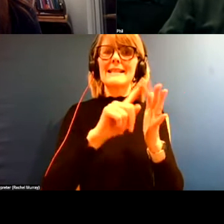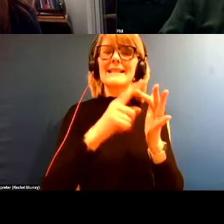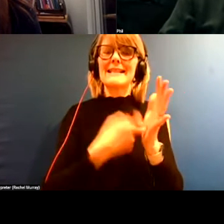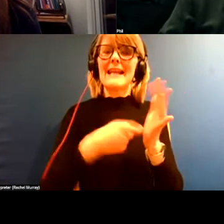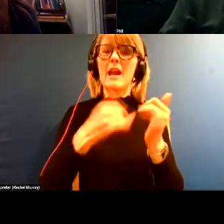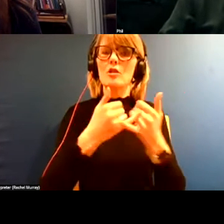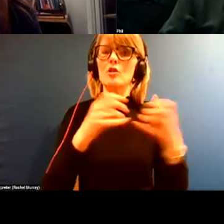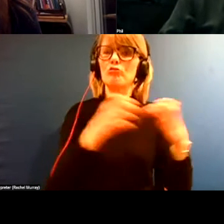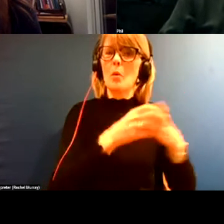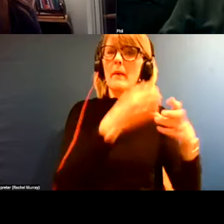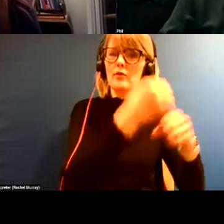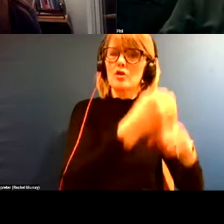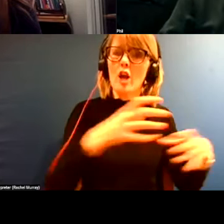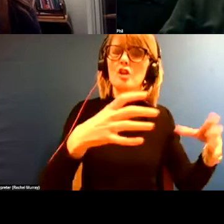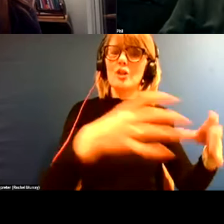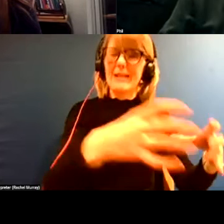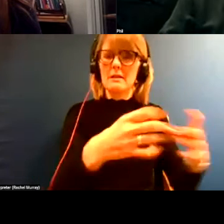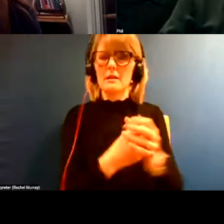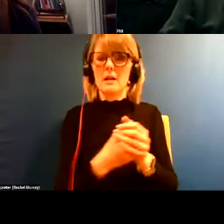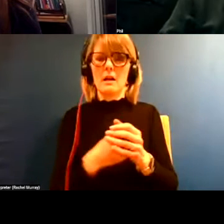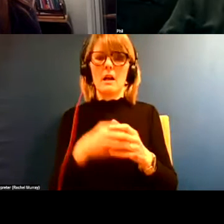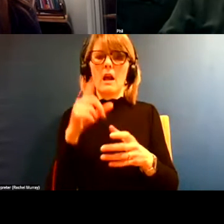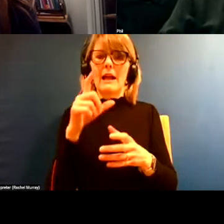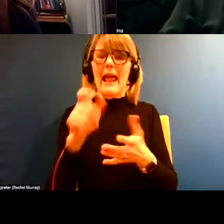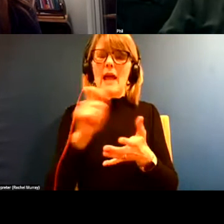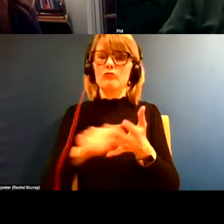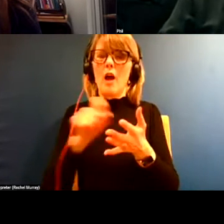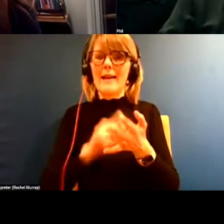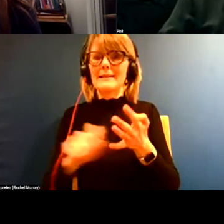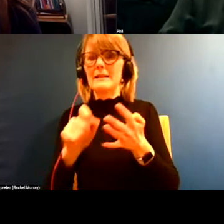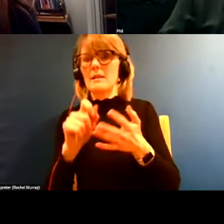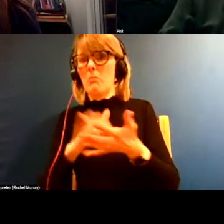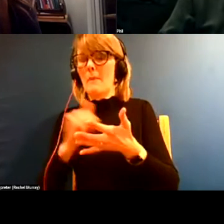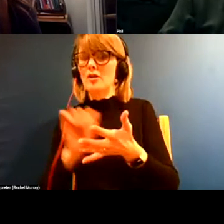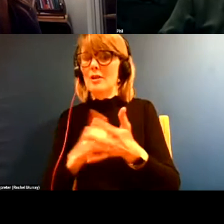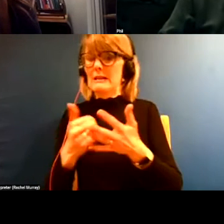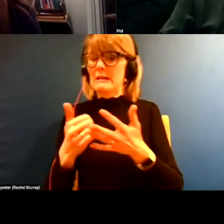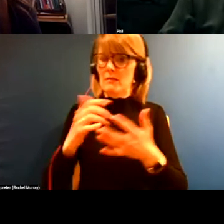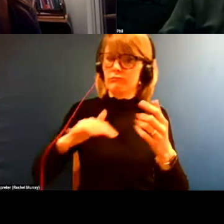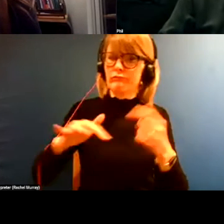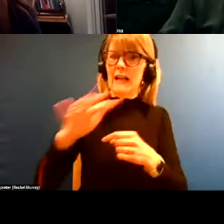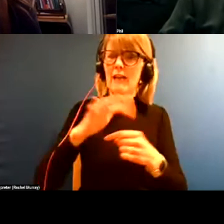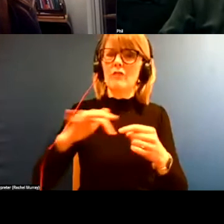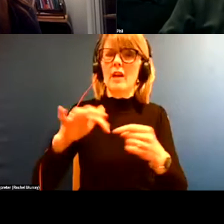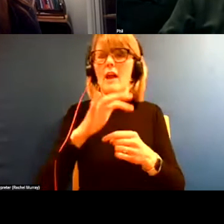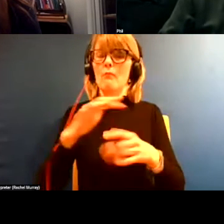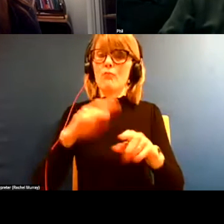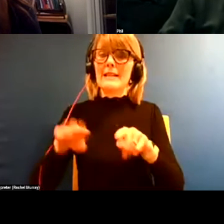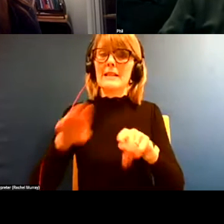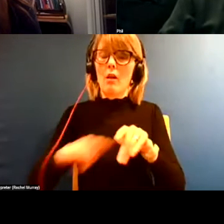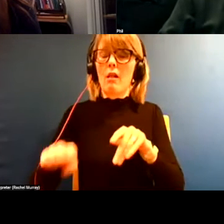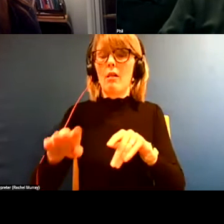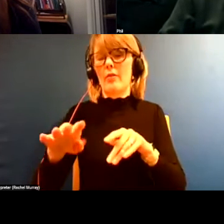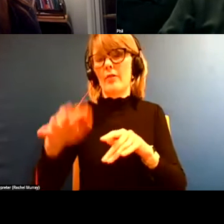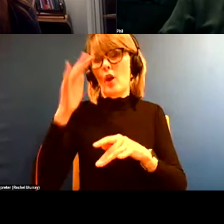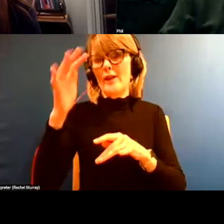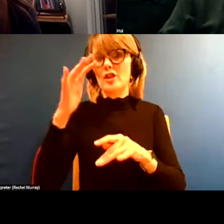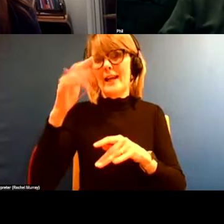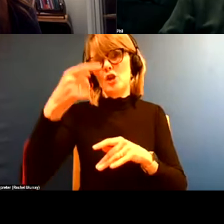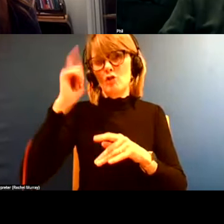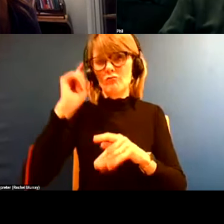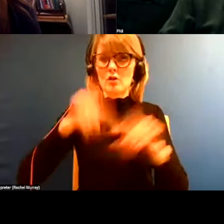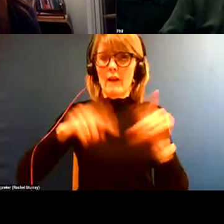Claire writes and publishes in the fields of practical theology, disability and neurodiverse theology, and